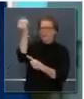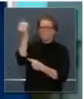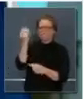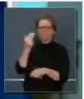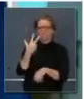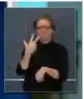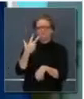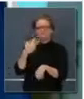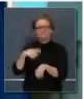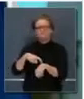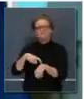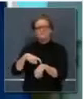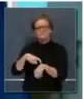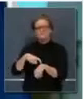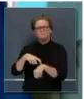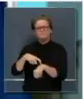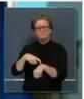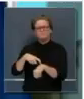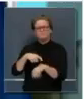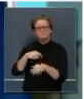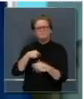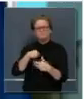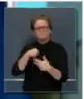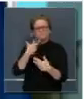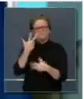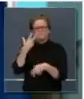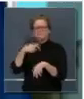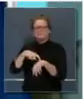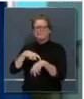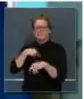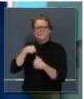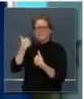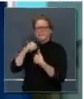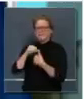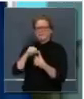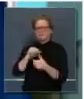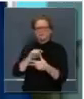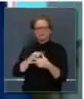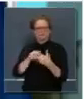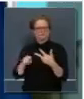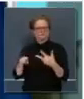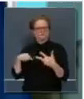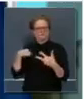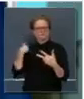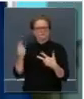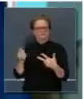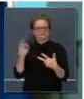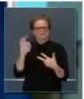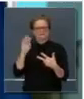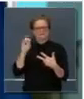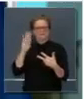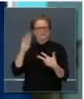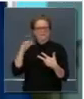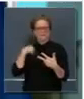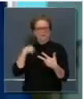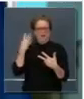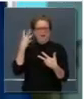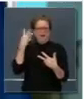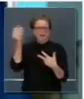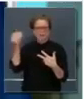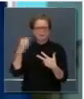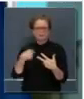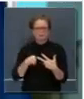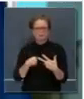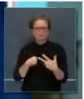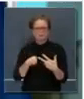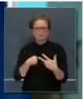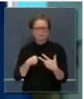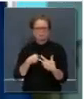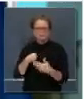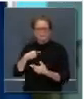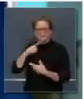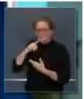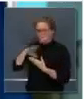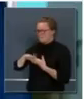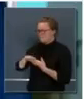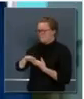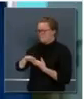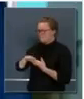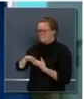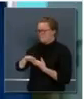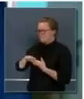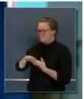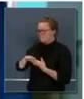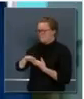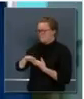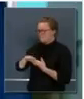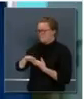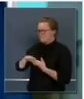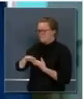those dinners very, very vividly since February, just 3 times. Twice with my wife, by myself, outdoors.